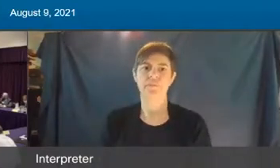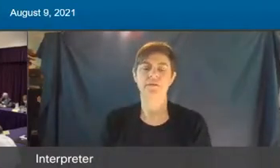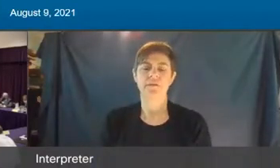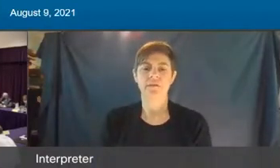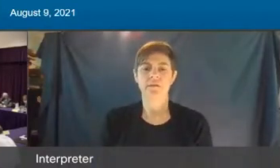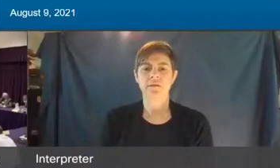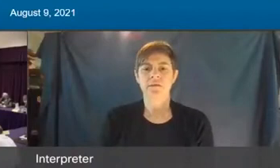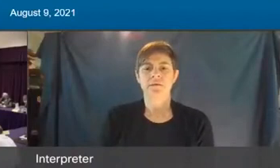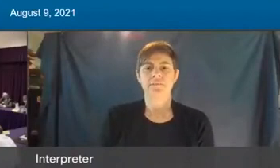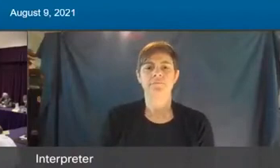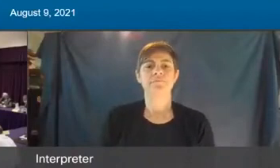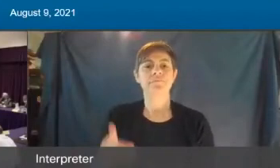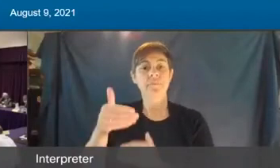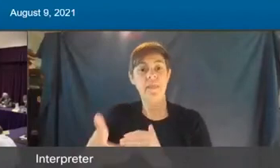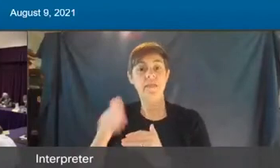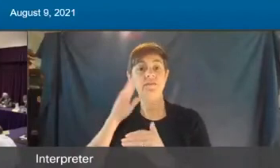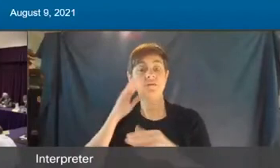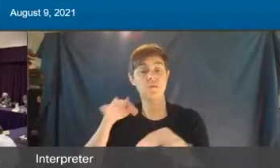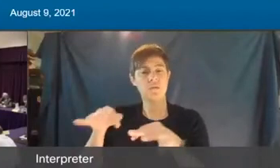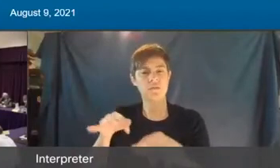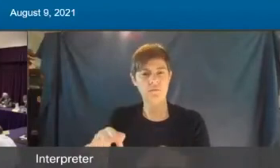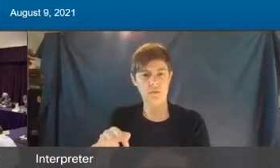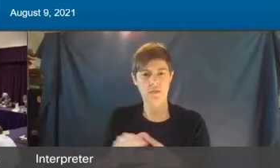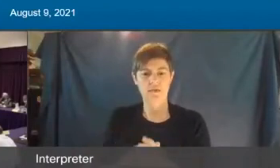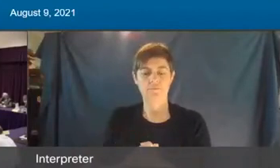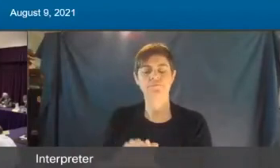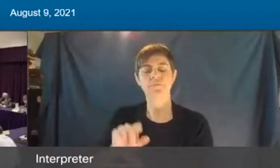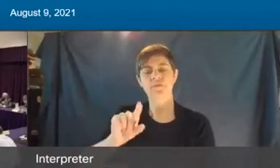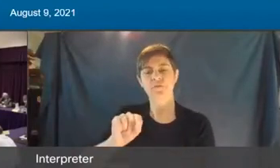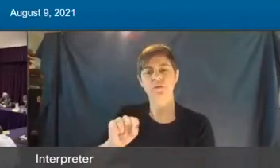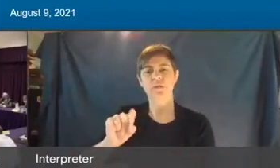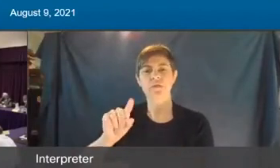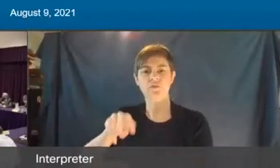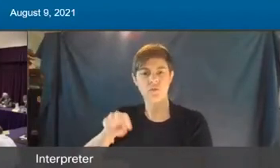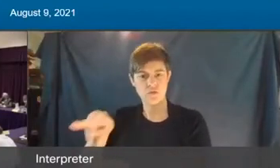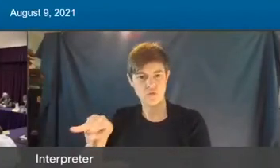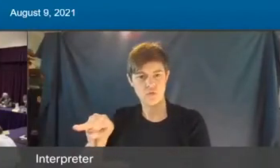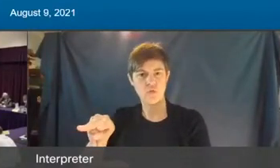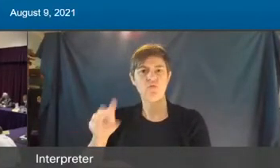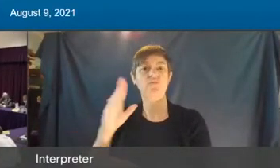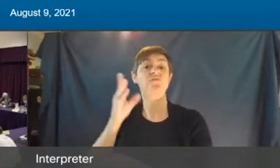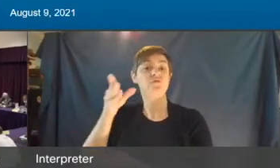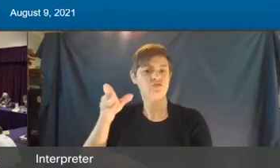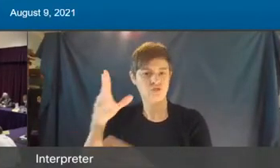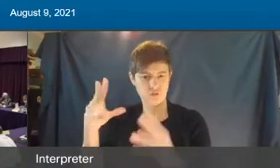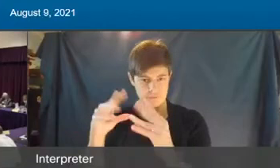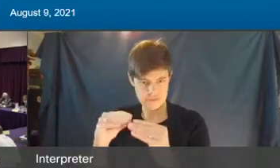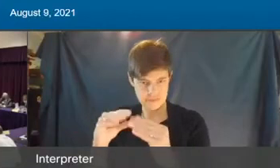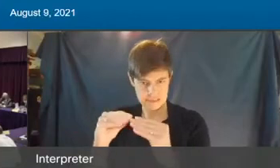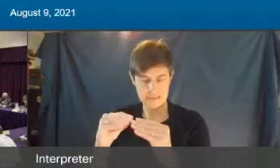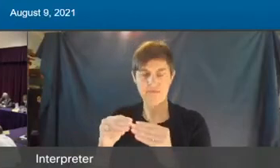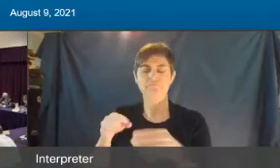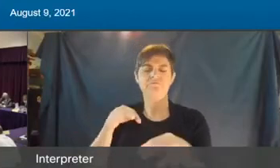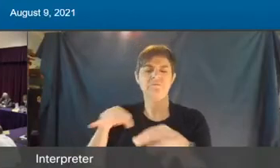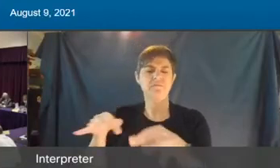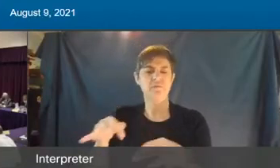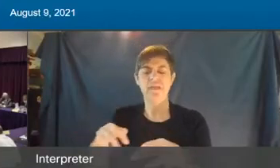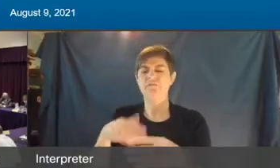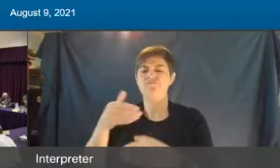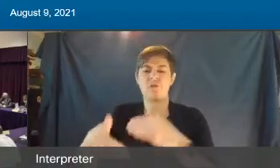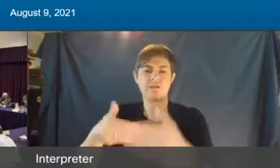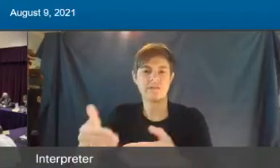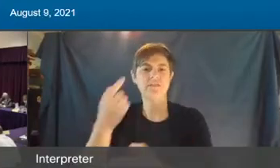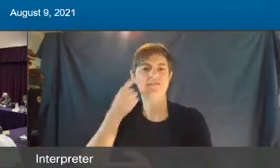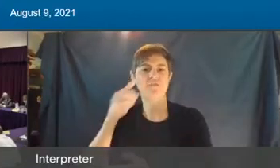Next, I'd like to speak a little bit about the 2022 session that's upcoming, just highlight the process of